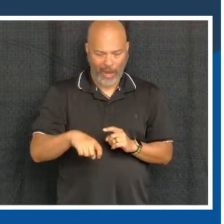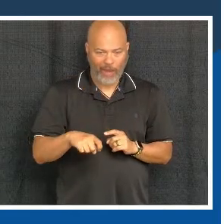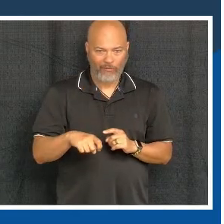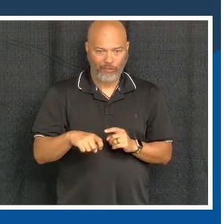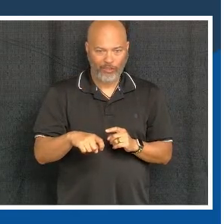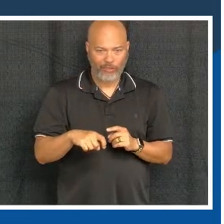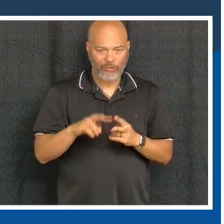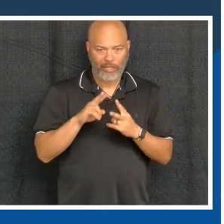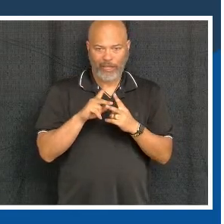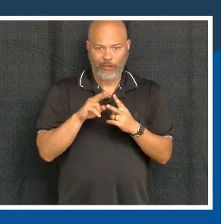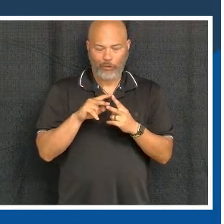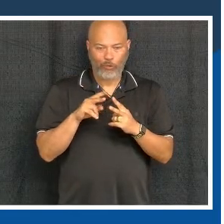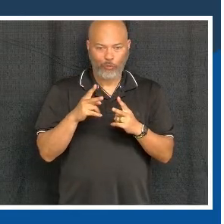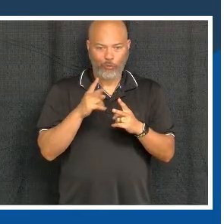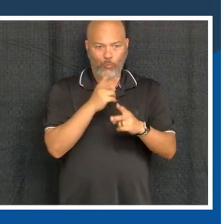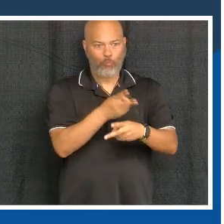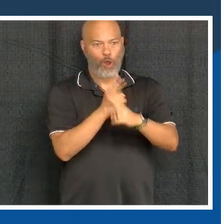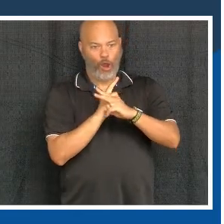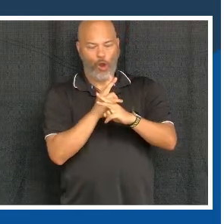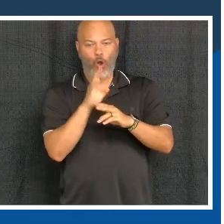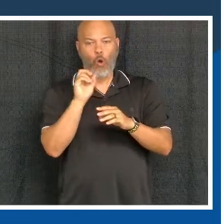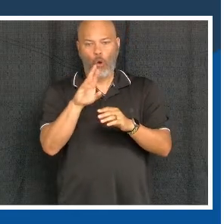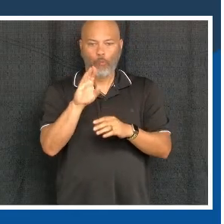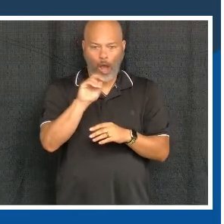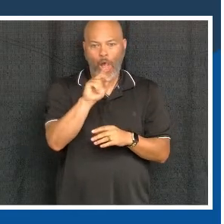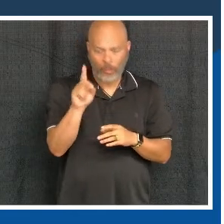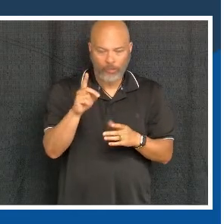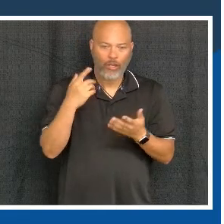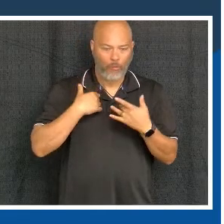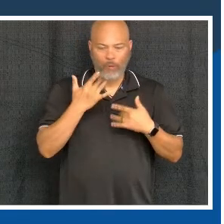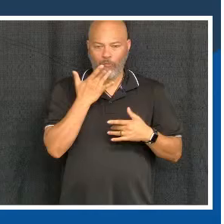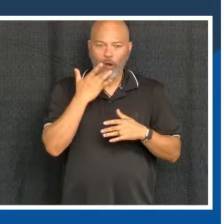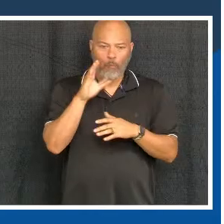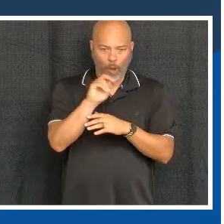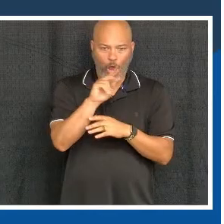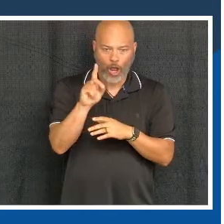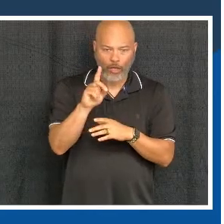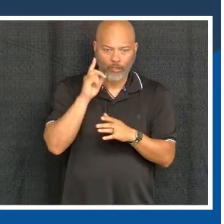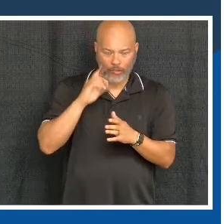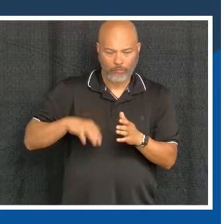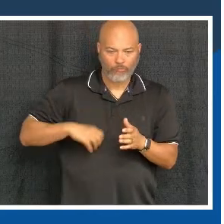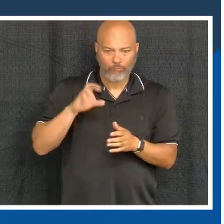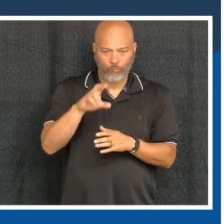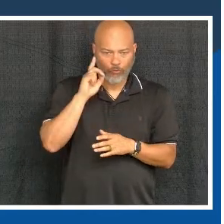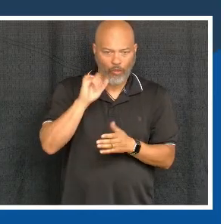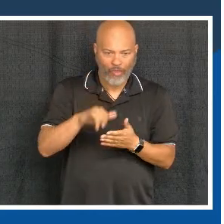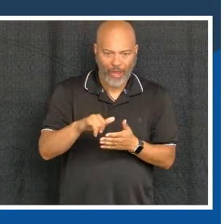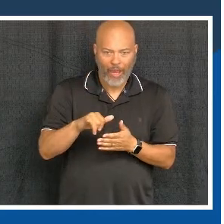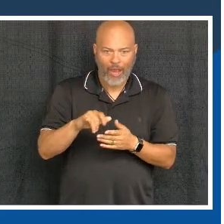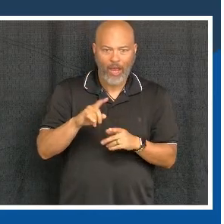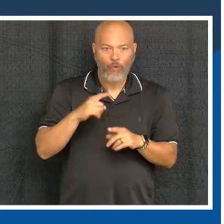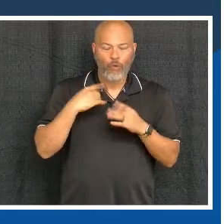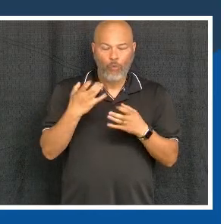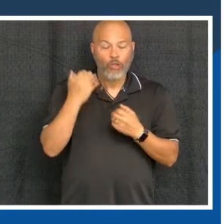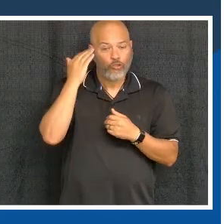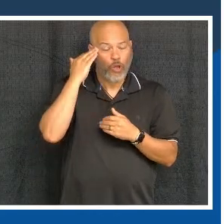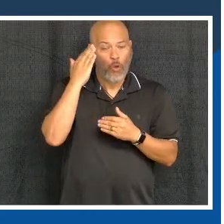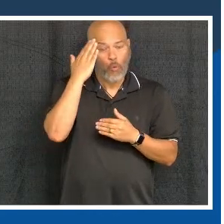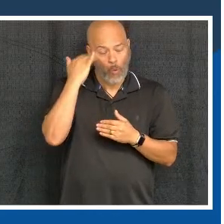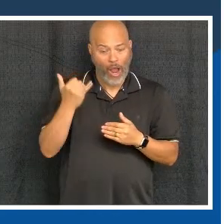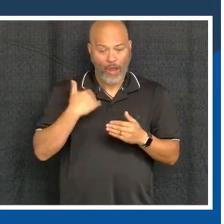to do bond issues to cover our capital expenditures. So really want you to know why we're